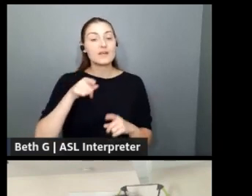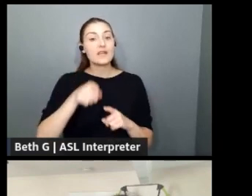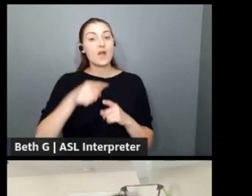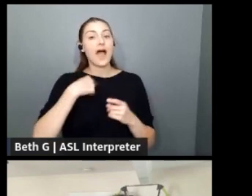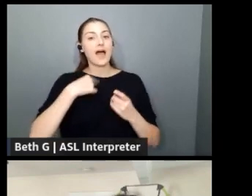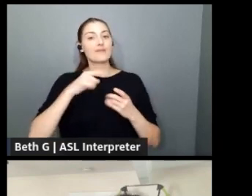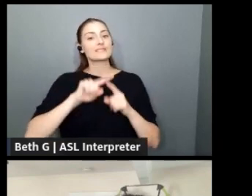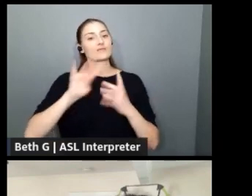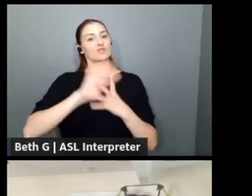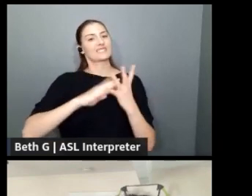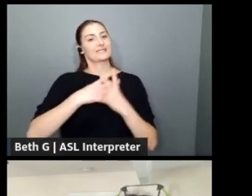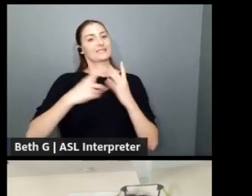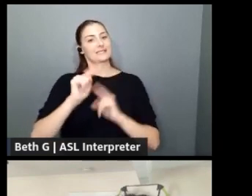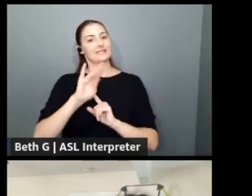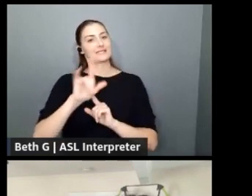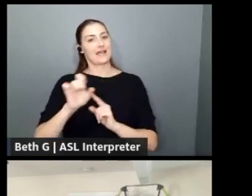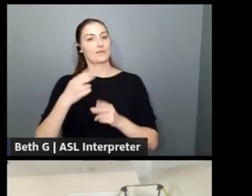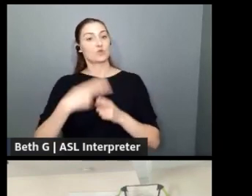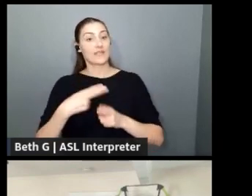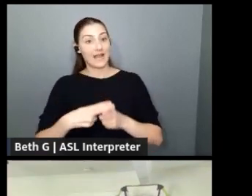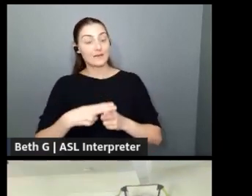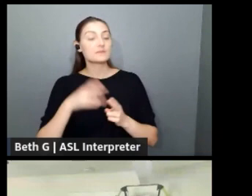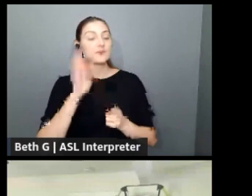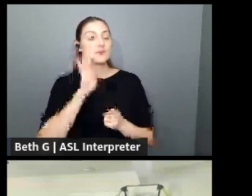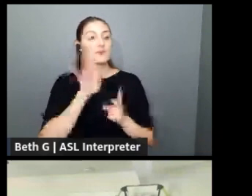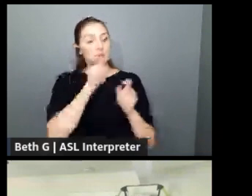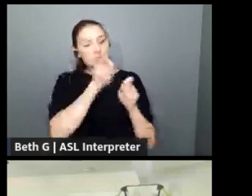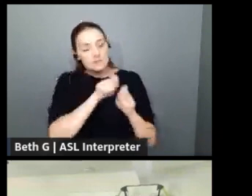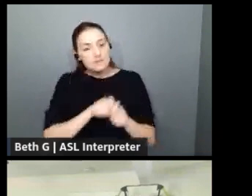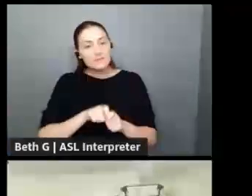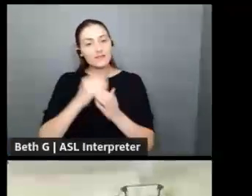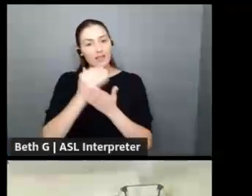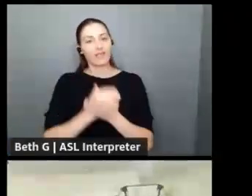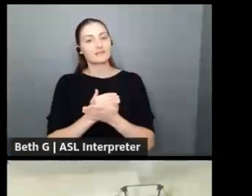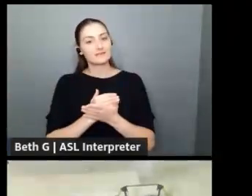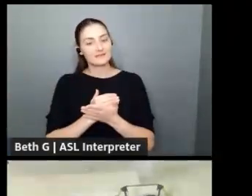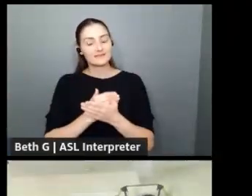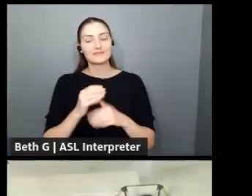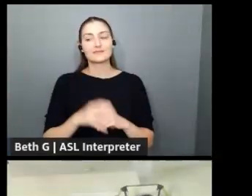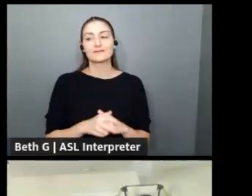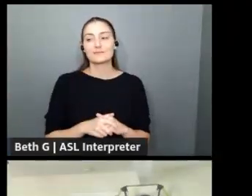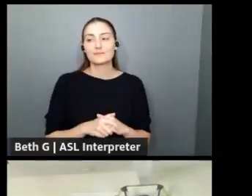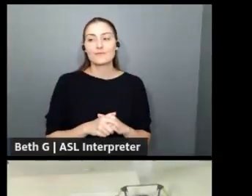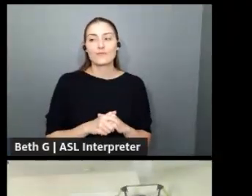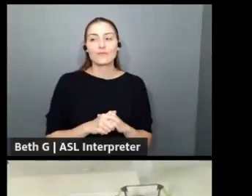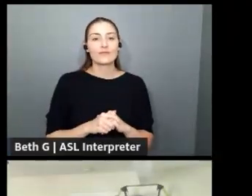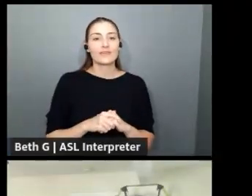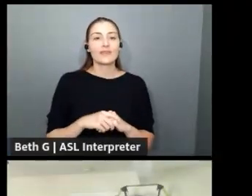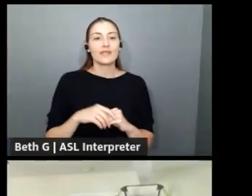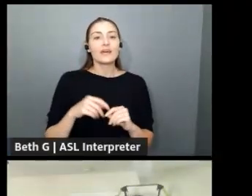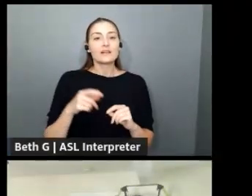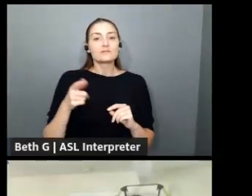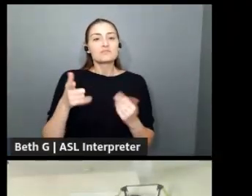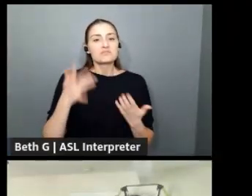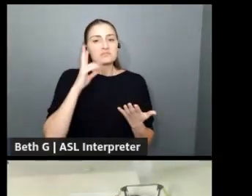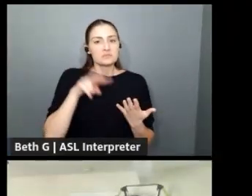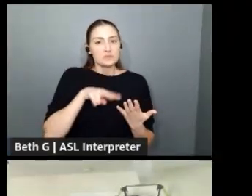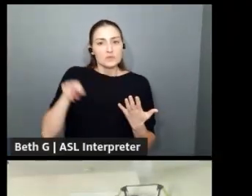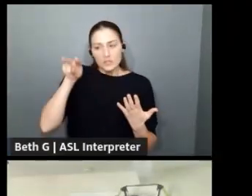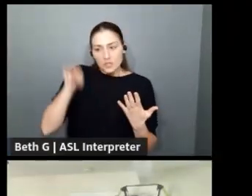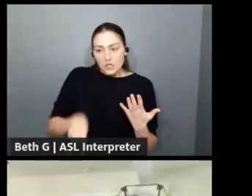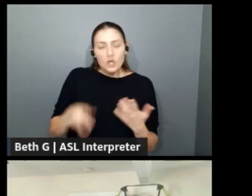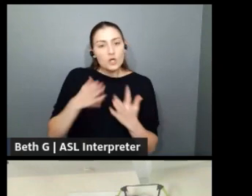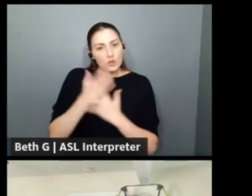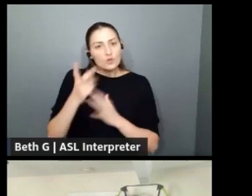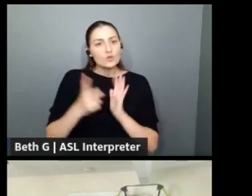come into that particular list of strings, right? The other place where I would quickly look into, and then we'll just go through the demo and look